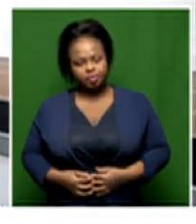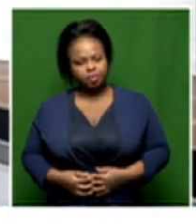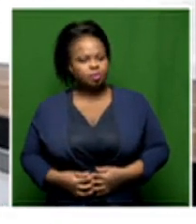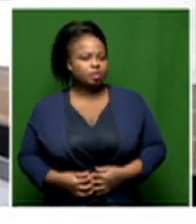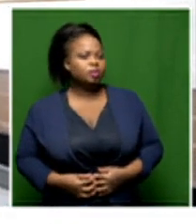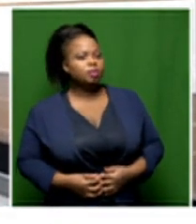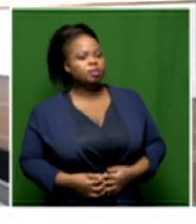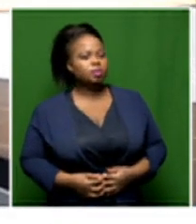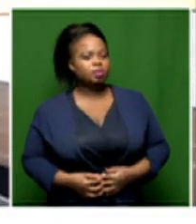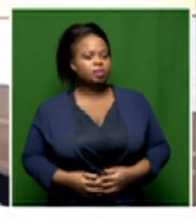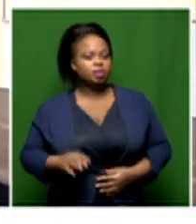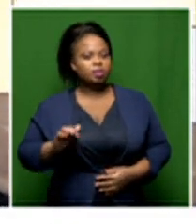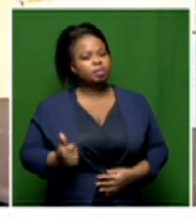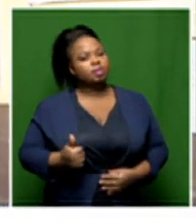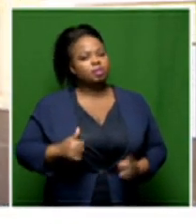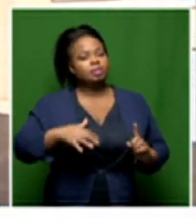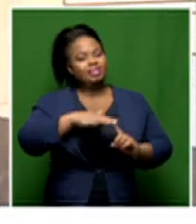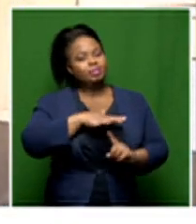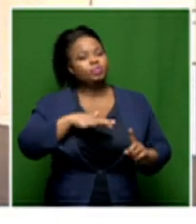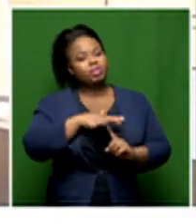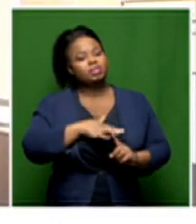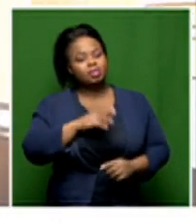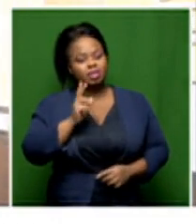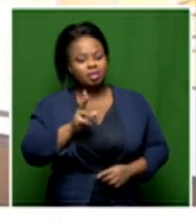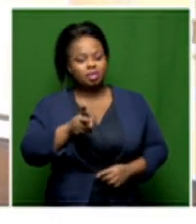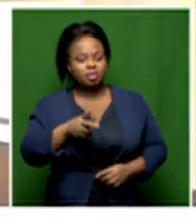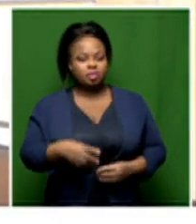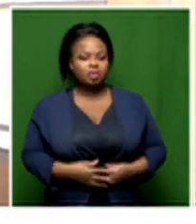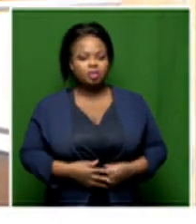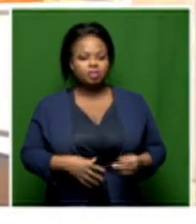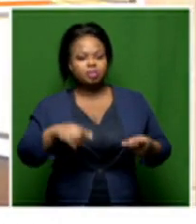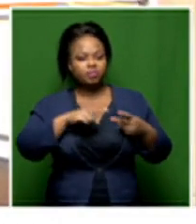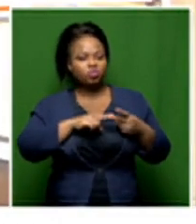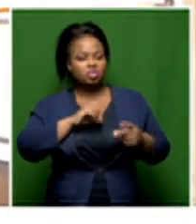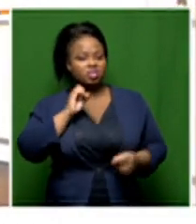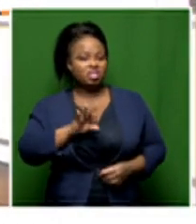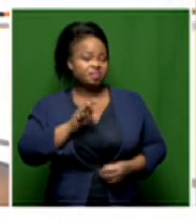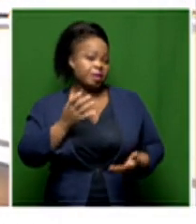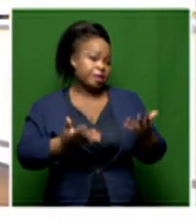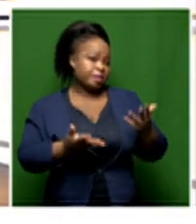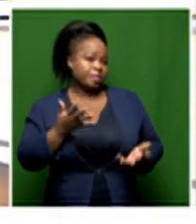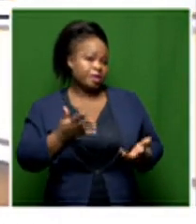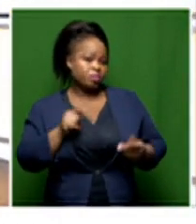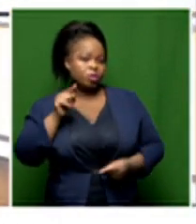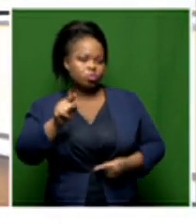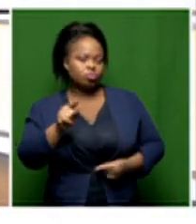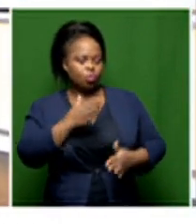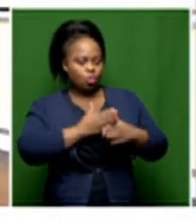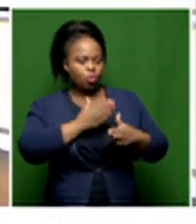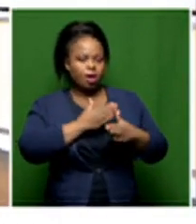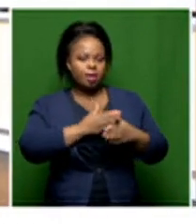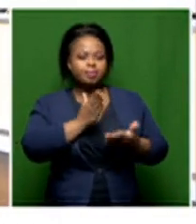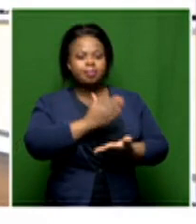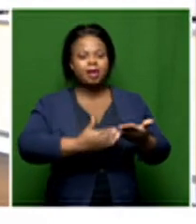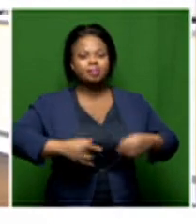the situation whereby in some instances, for example, if you are a part-time worker, if